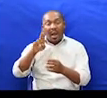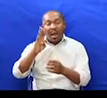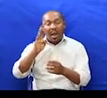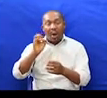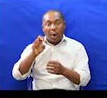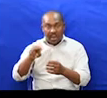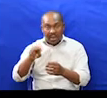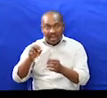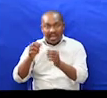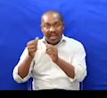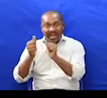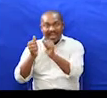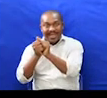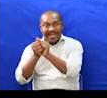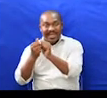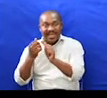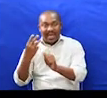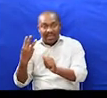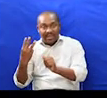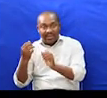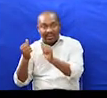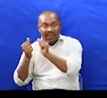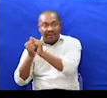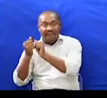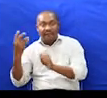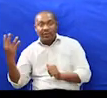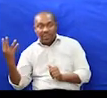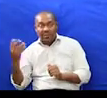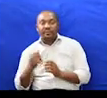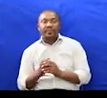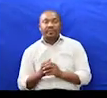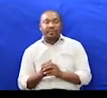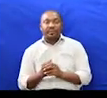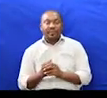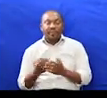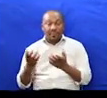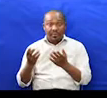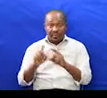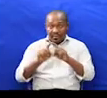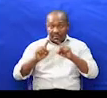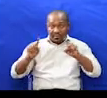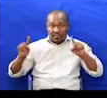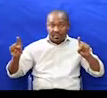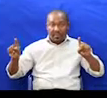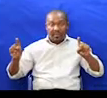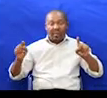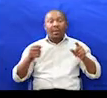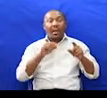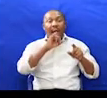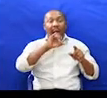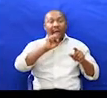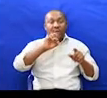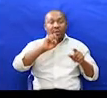13 and carbon 14. Good. Carbon 14. These are the isotopes